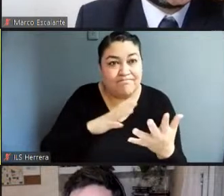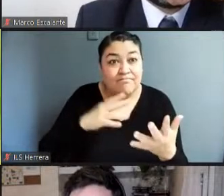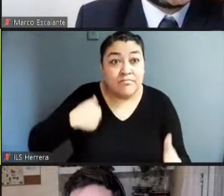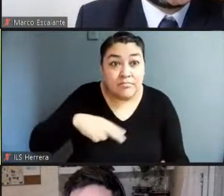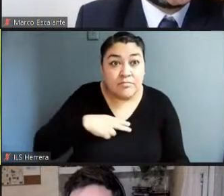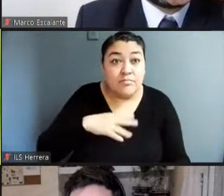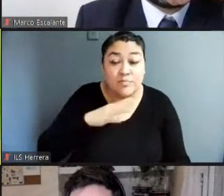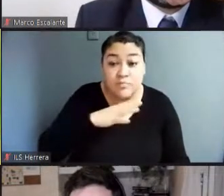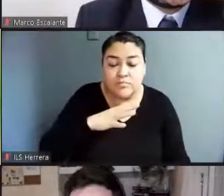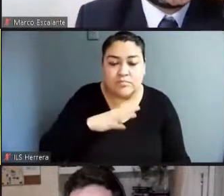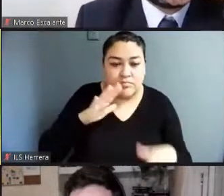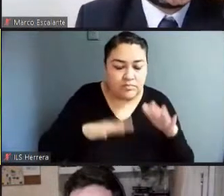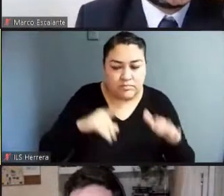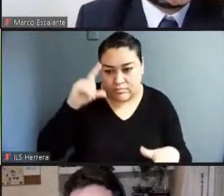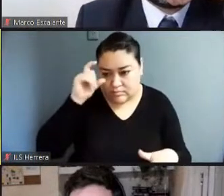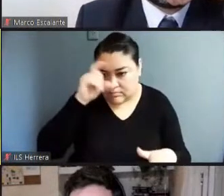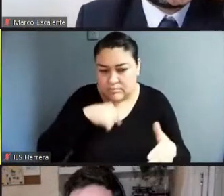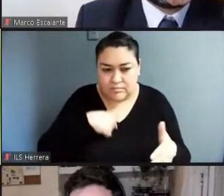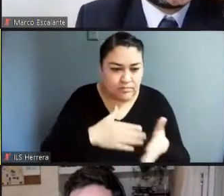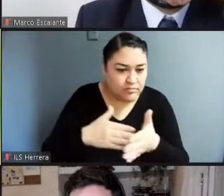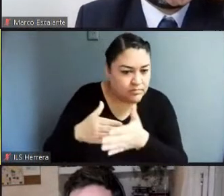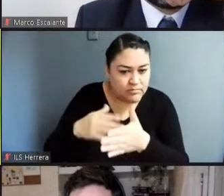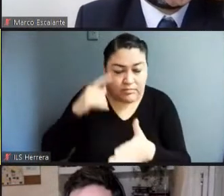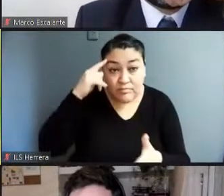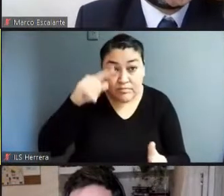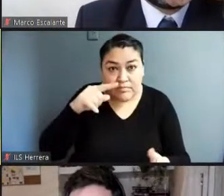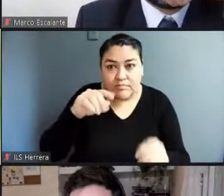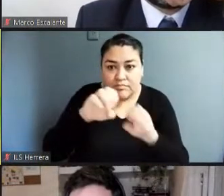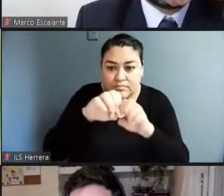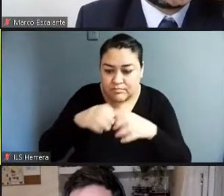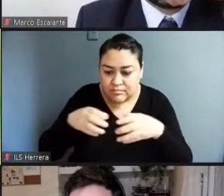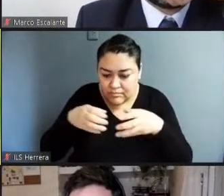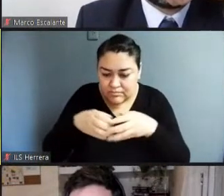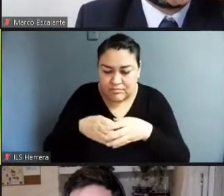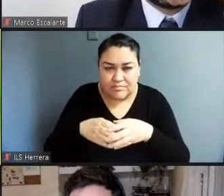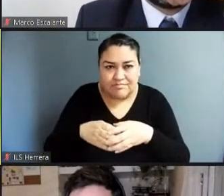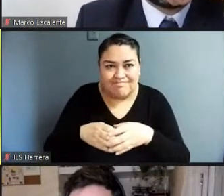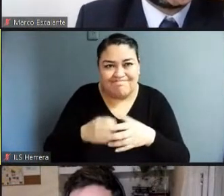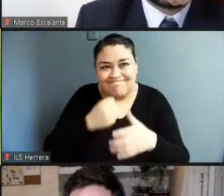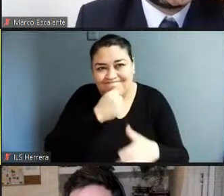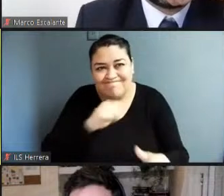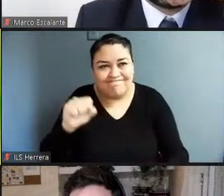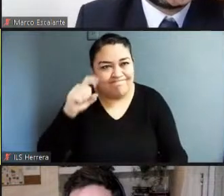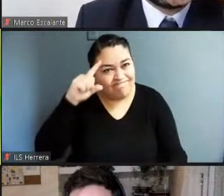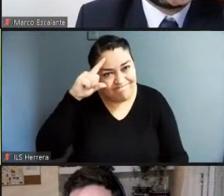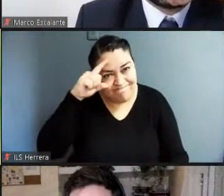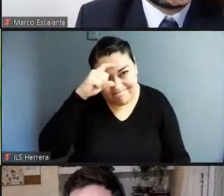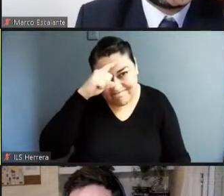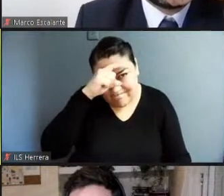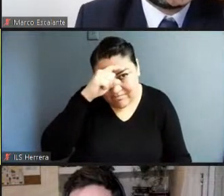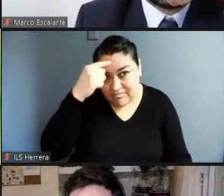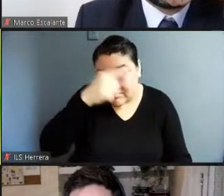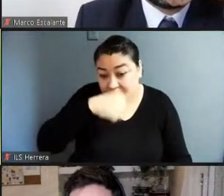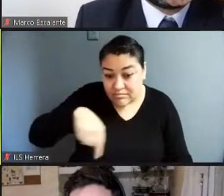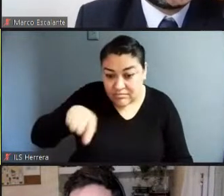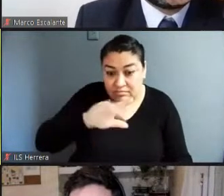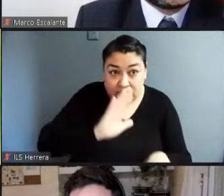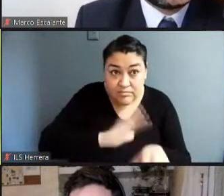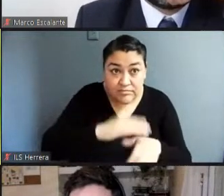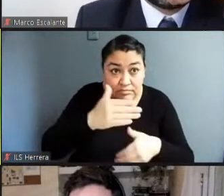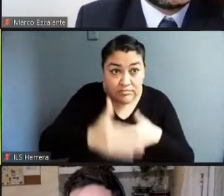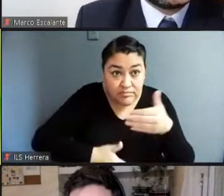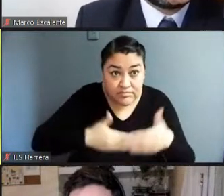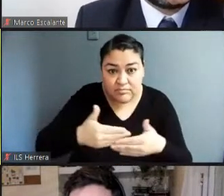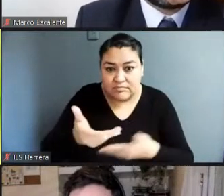are involved, or many factors. So we are definitely facing a difficult situation in trying to create competency-based